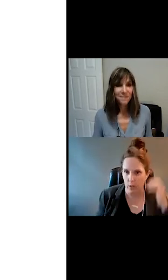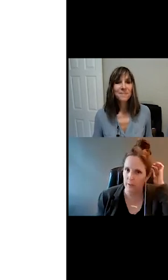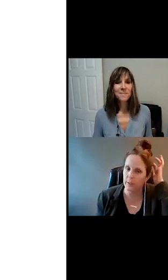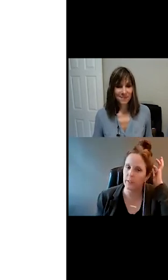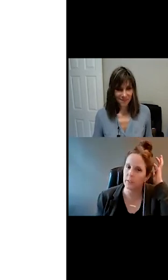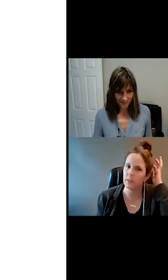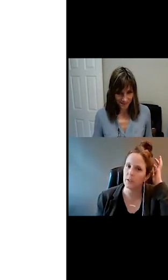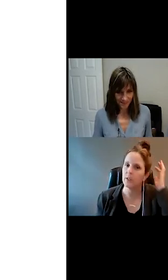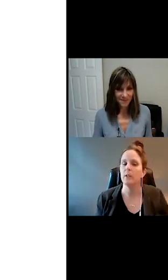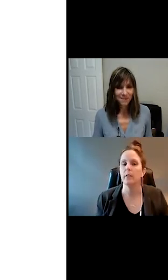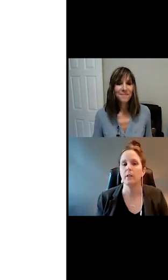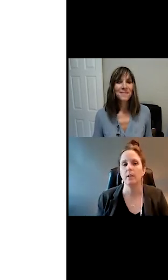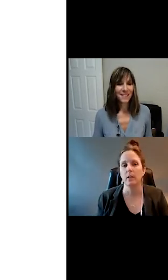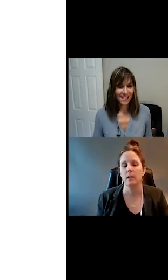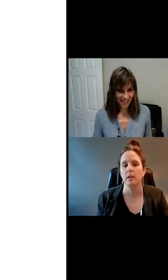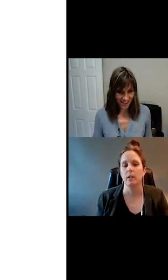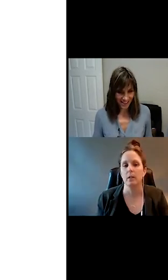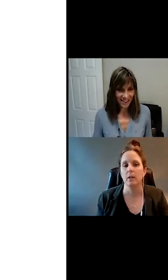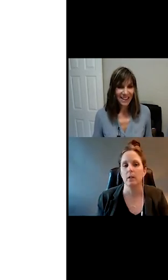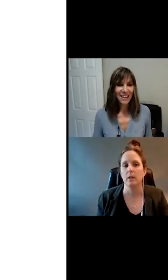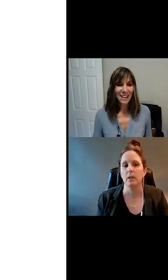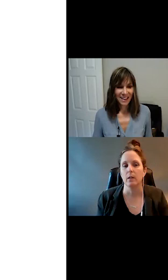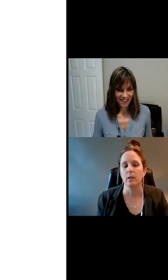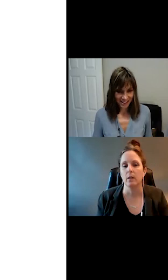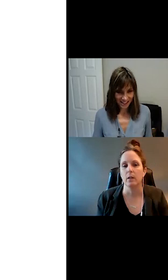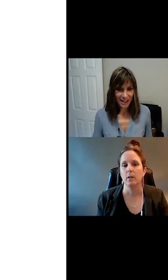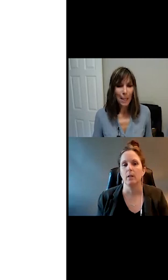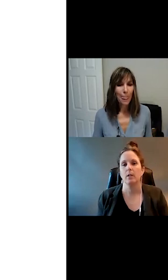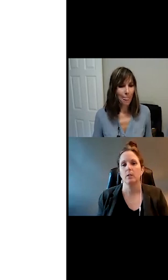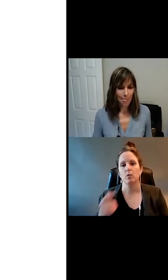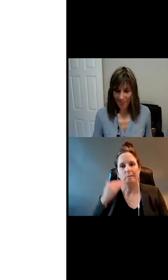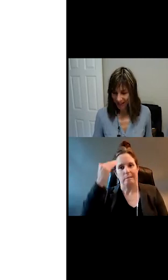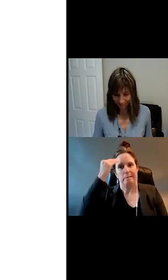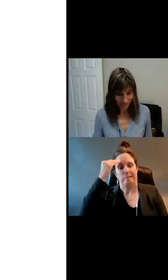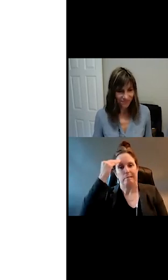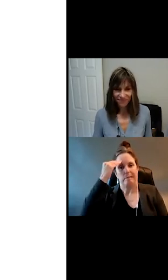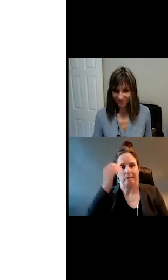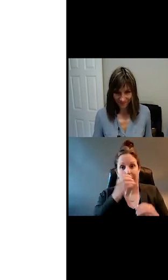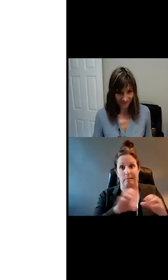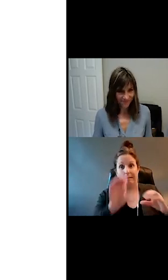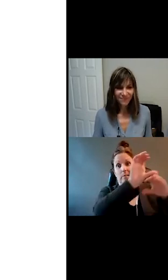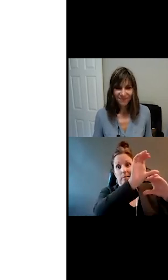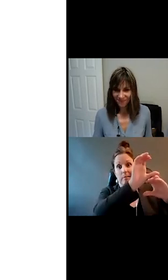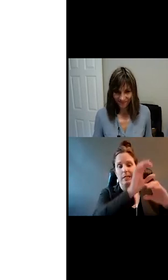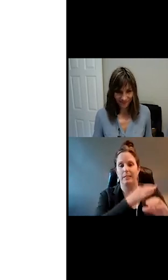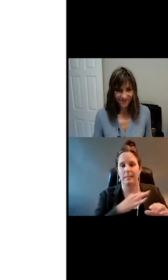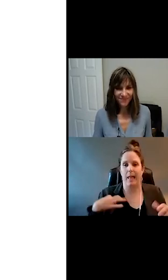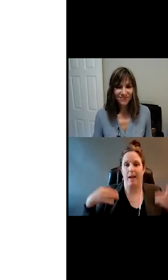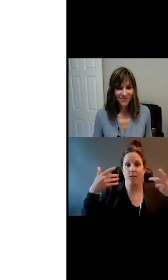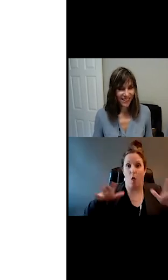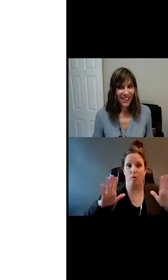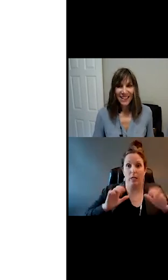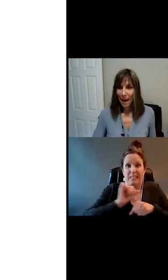avoid adding a new intervention on top of old responsibilities of an already overloaded